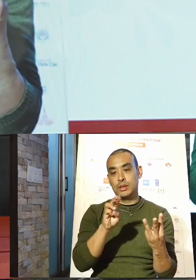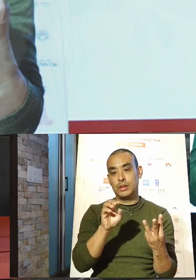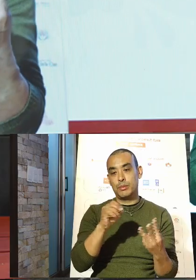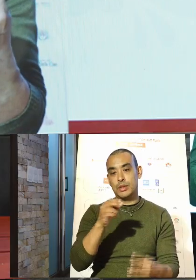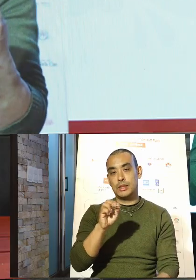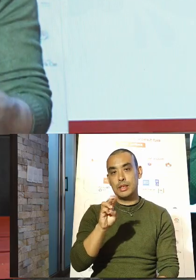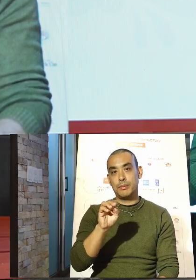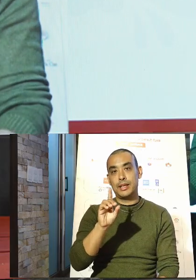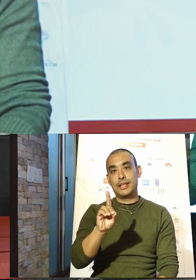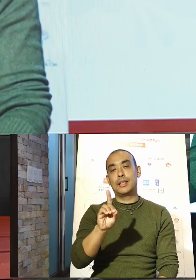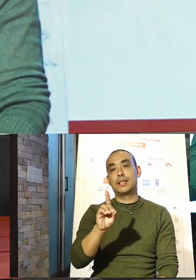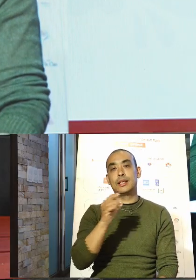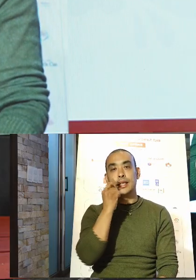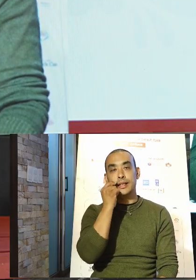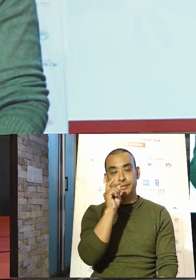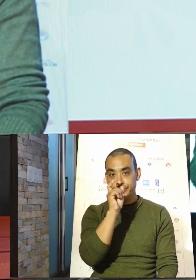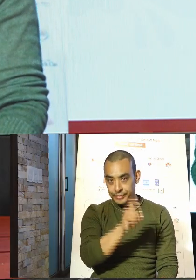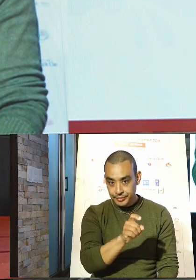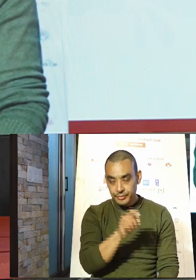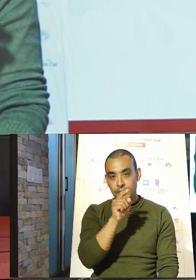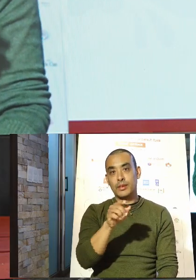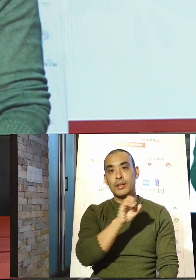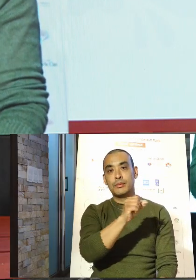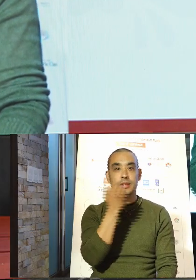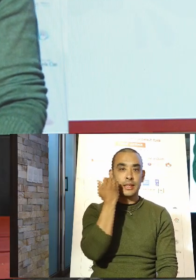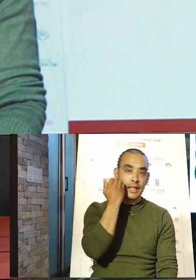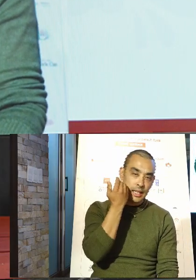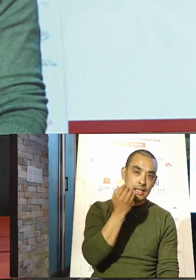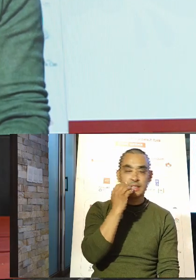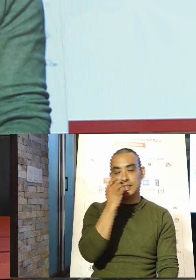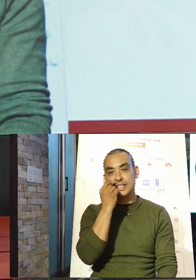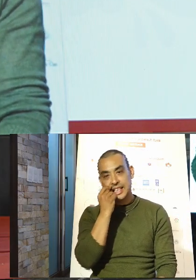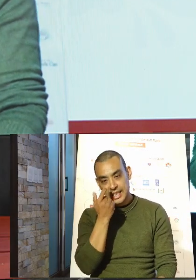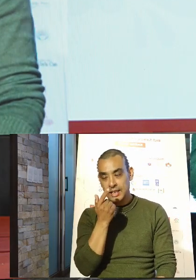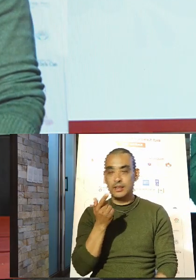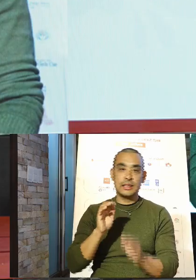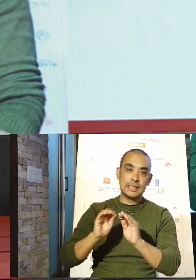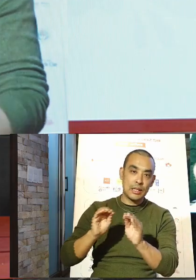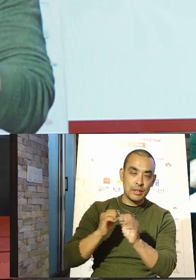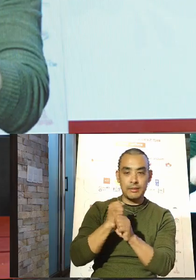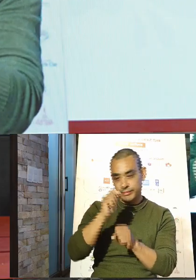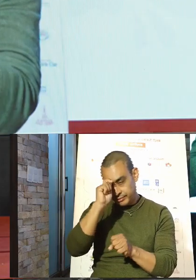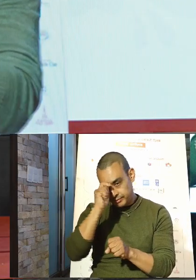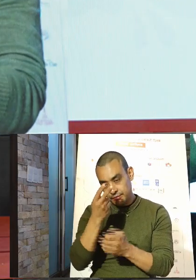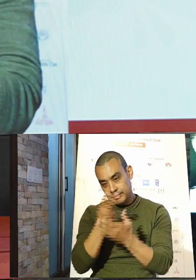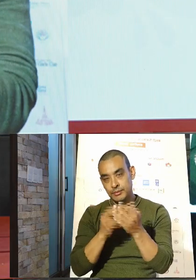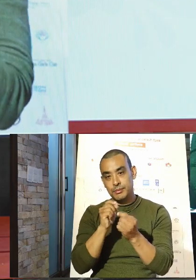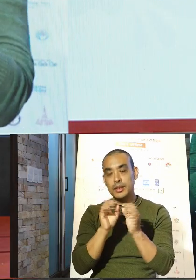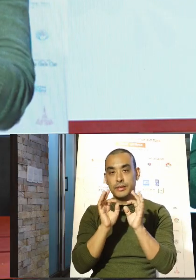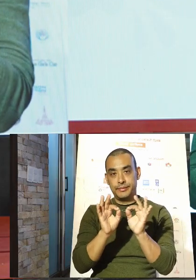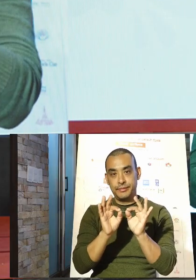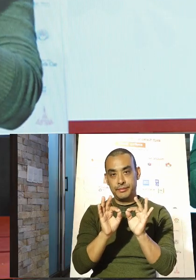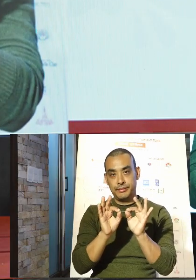to respond. I really believe that we should enjoin the men and boys, teach them to grow up to be respectful men.